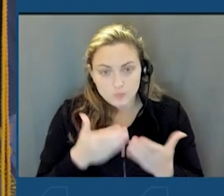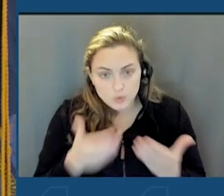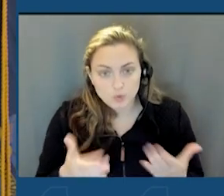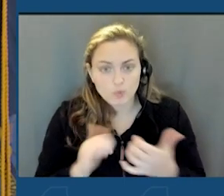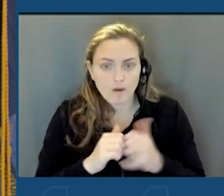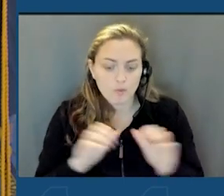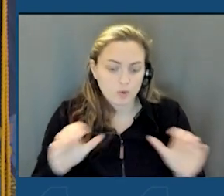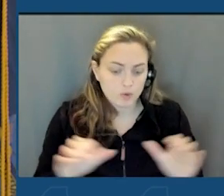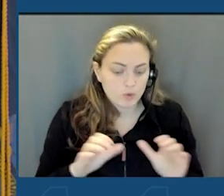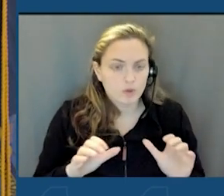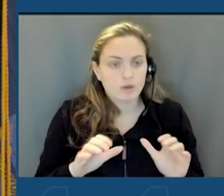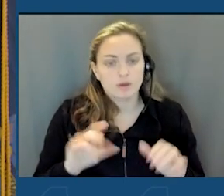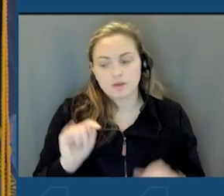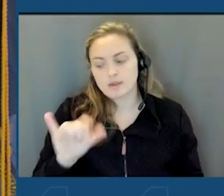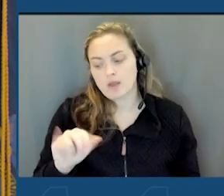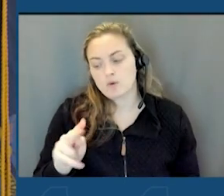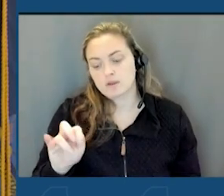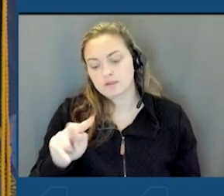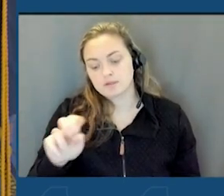is County Executive Steve Malone.